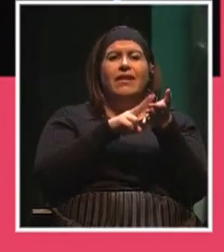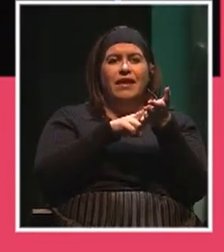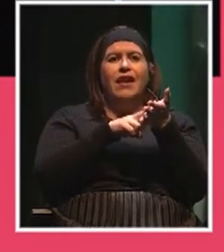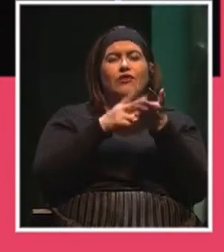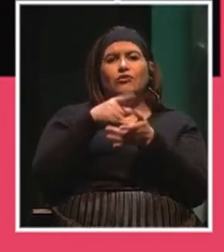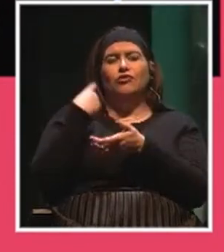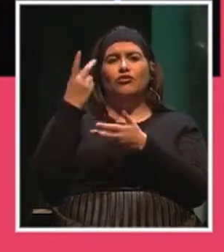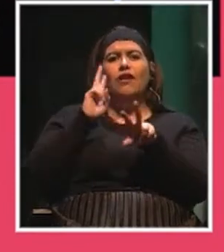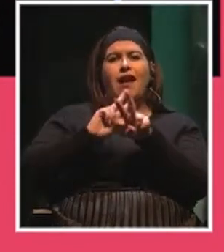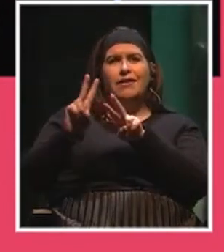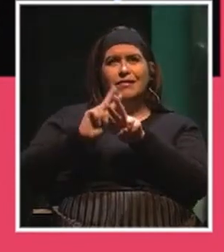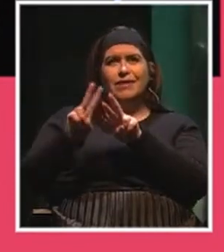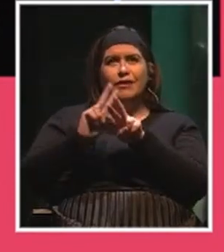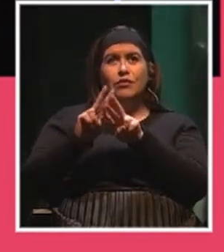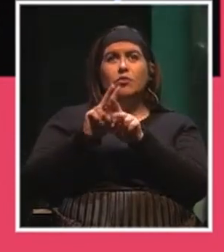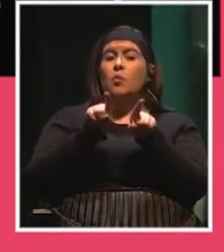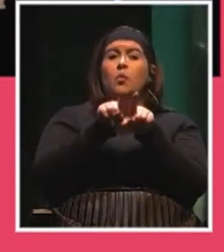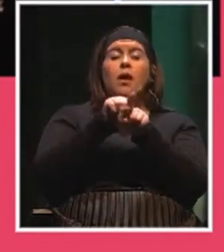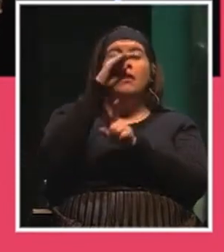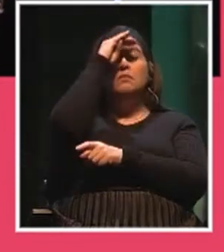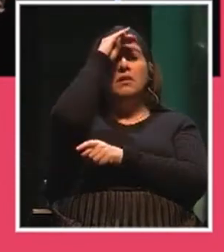was this really?